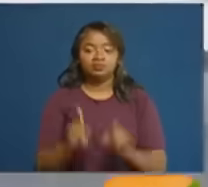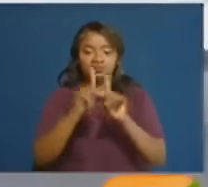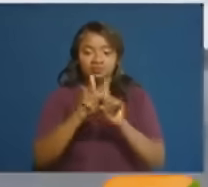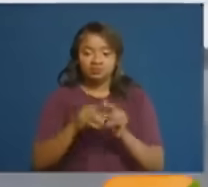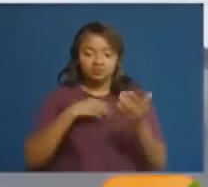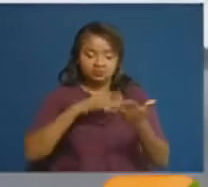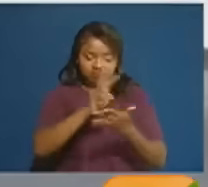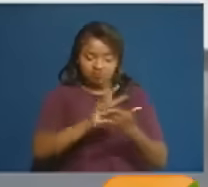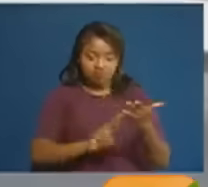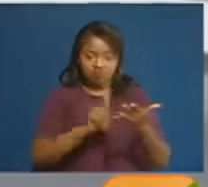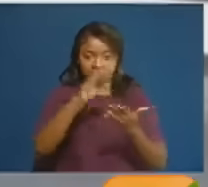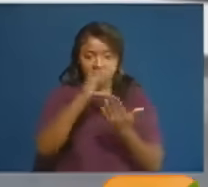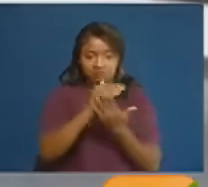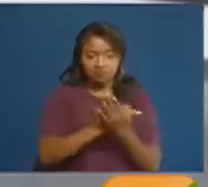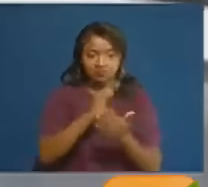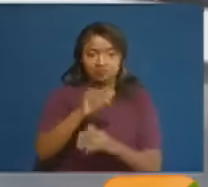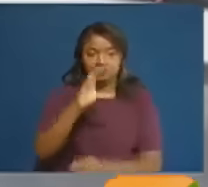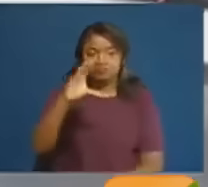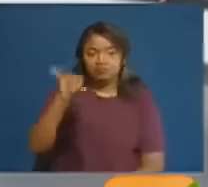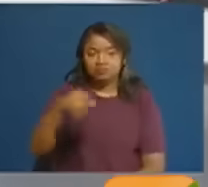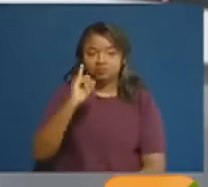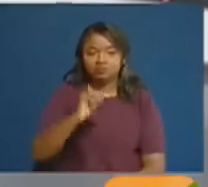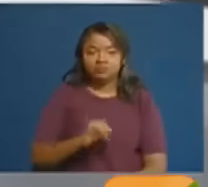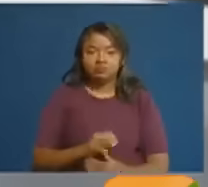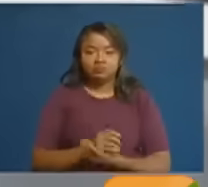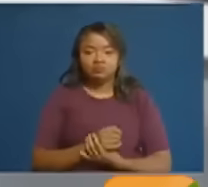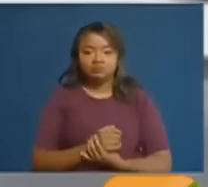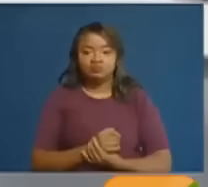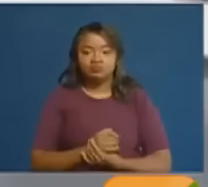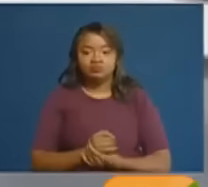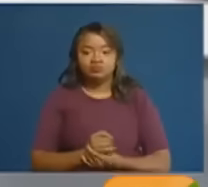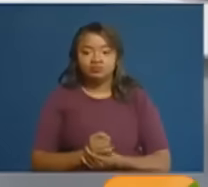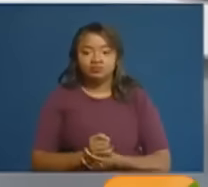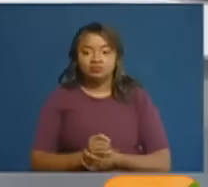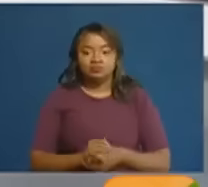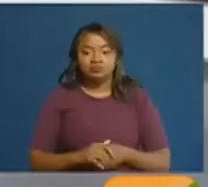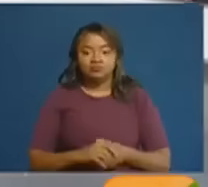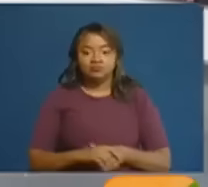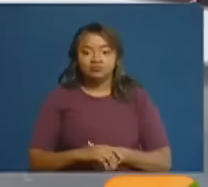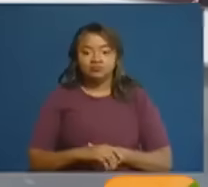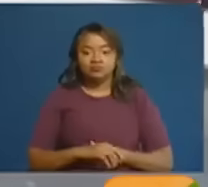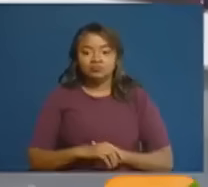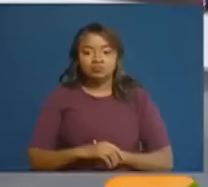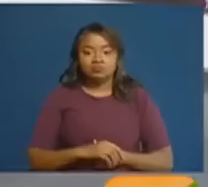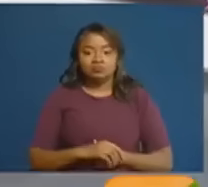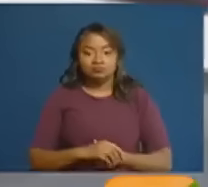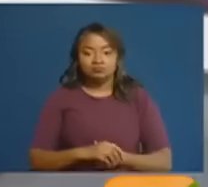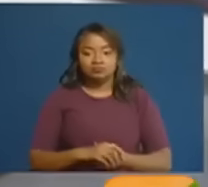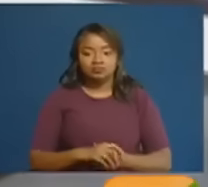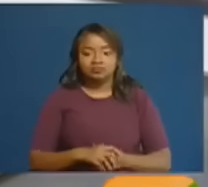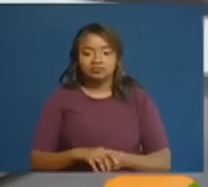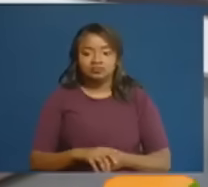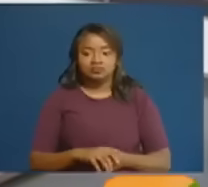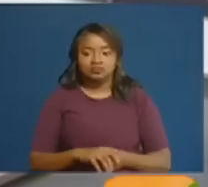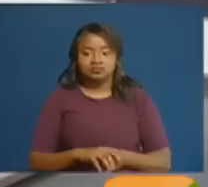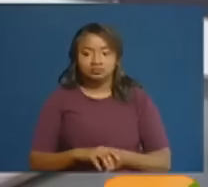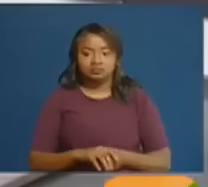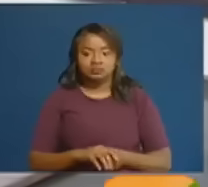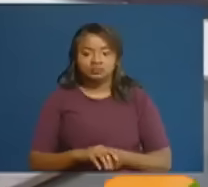and the President of the Supreme Court, which is where people would go to seek justice, that is at the judiciary. And she was saying